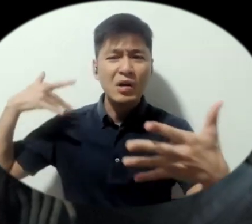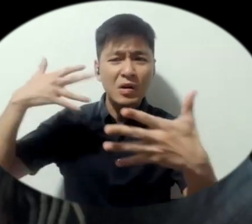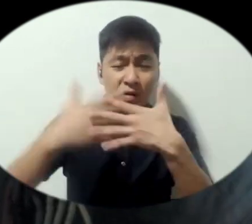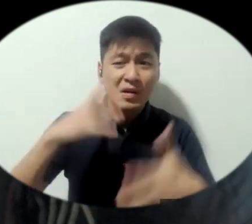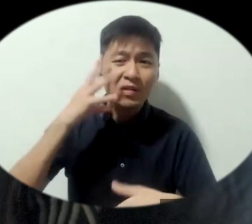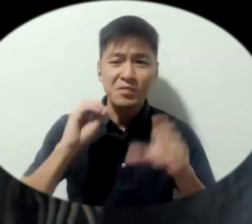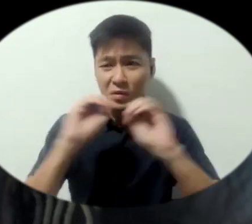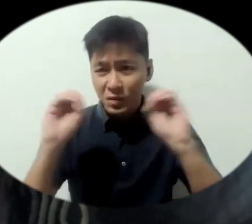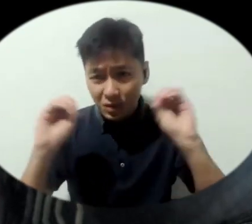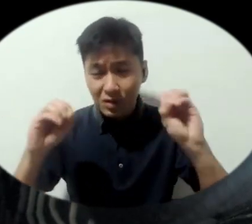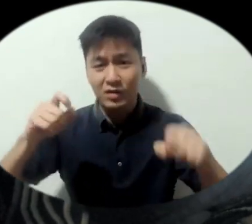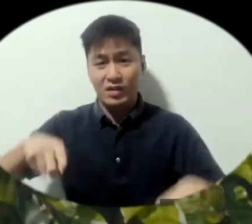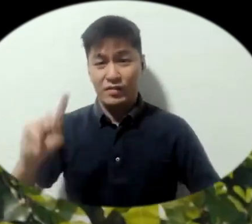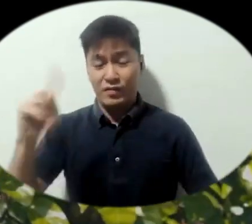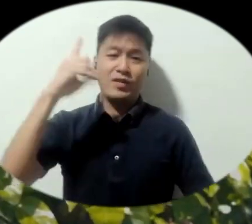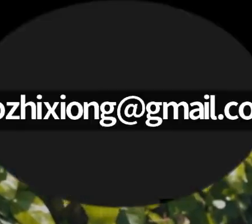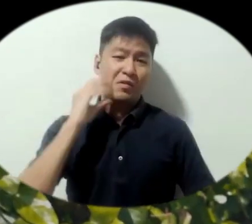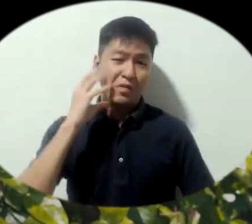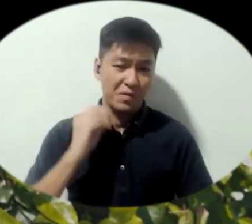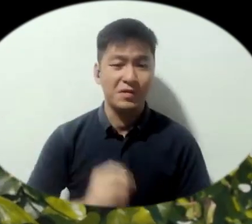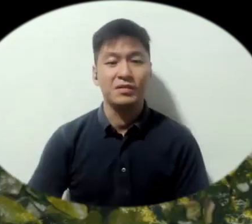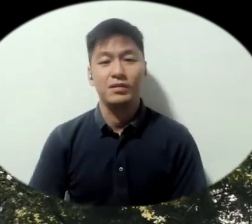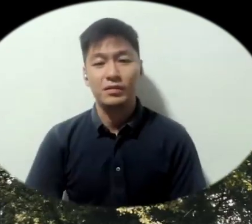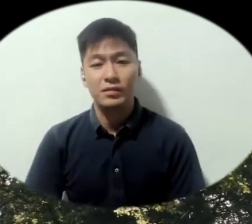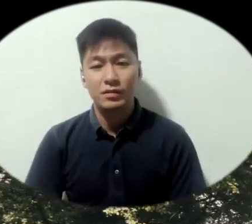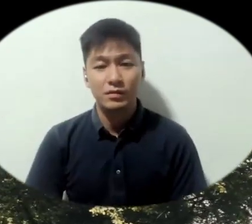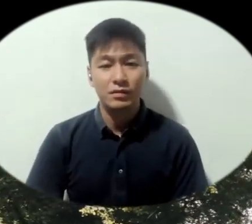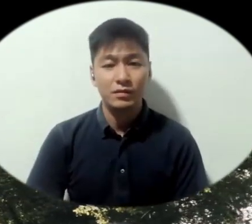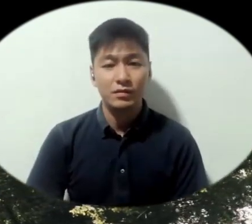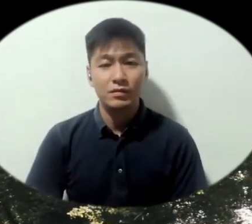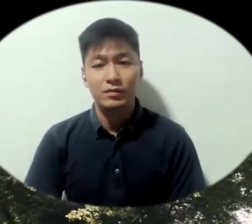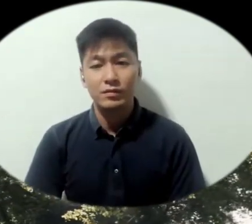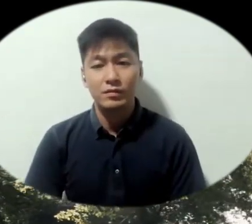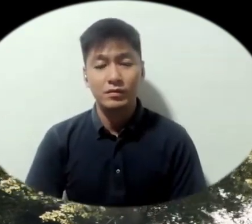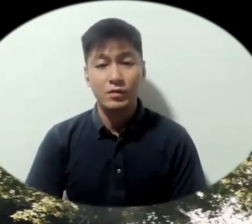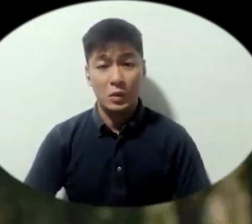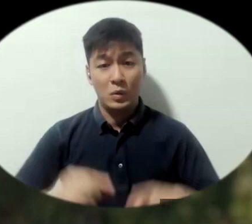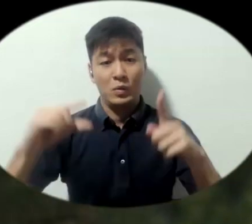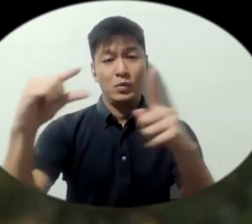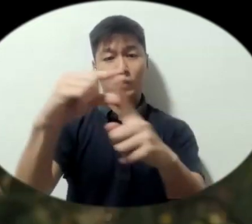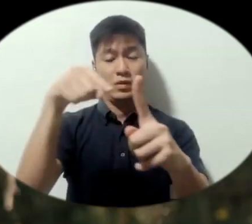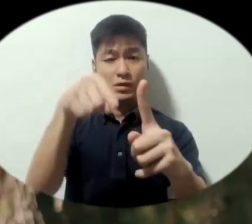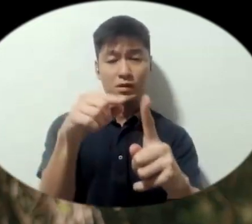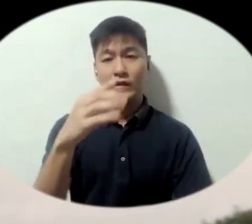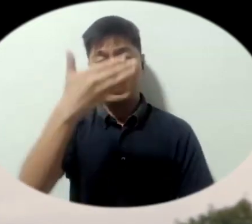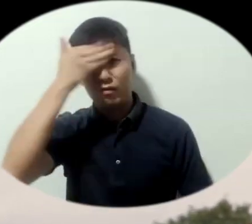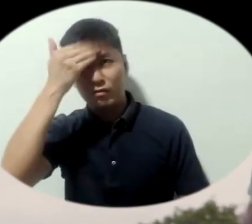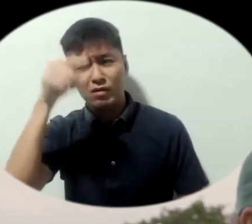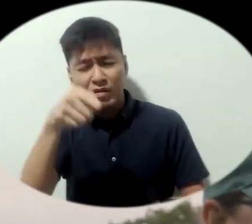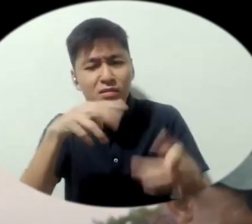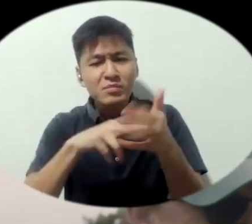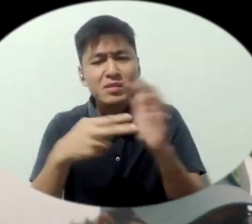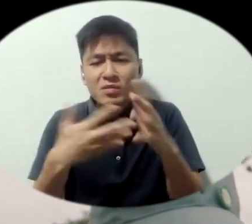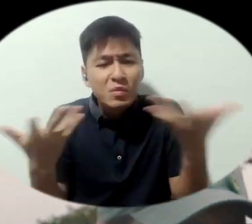There's a lot of confusion with the term dementia. So we currently know that dementia is the final clinical